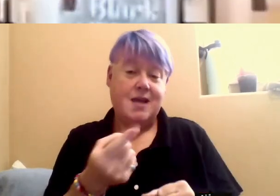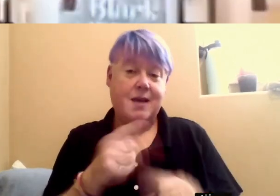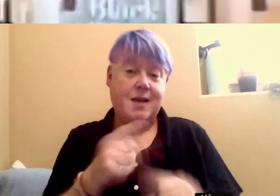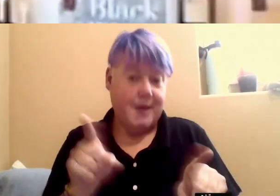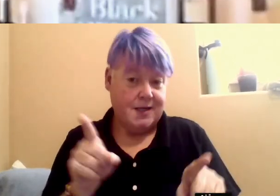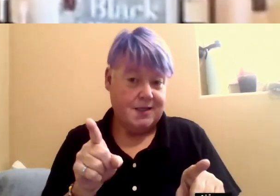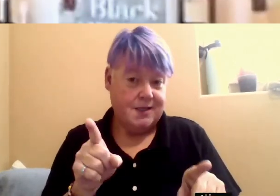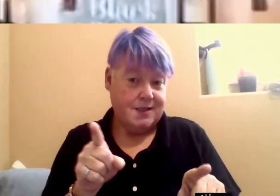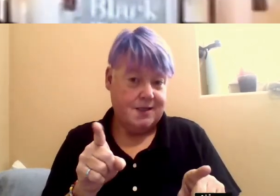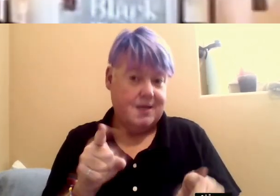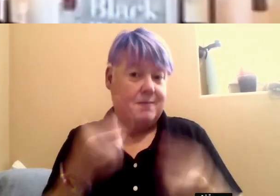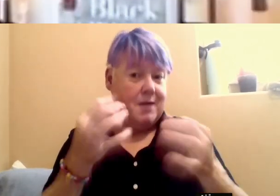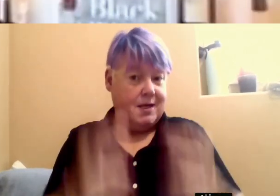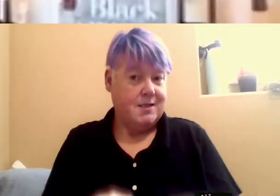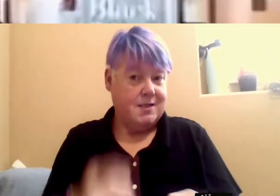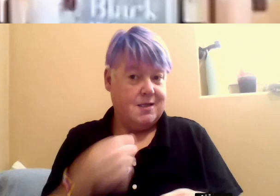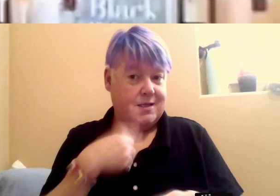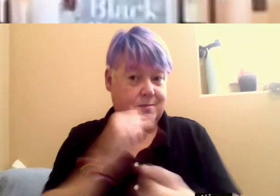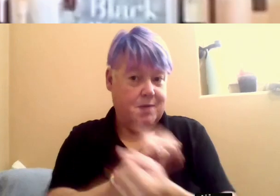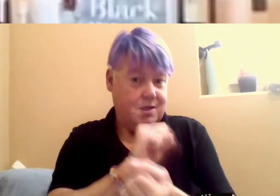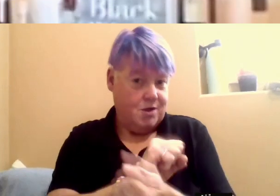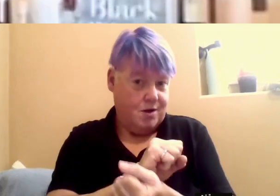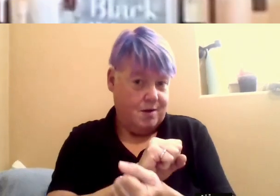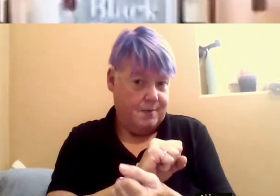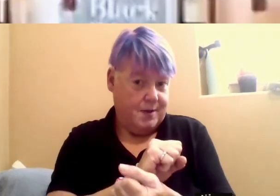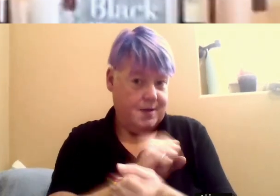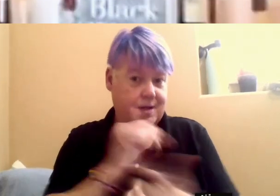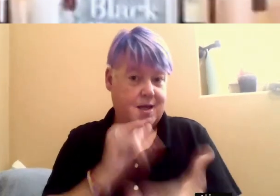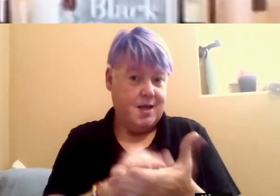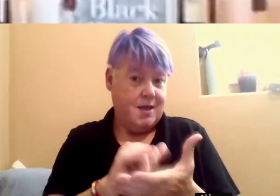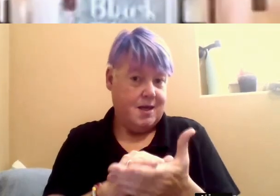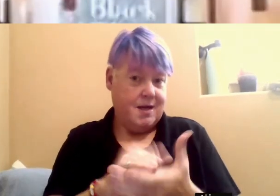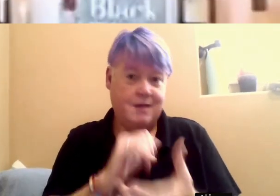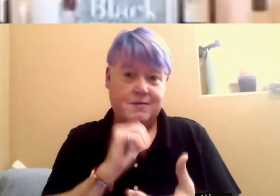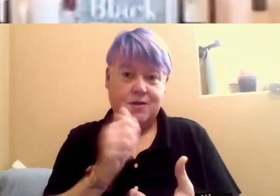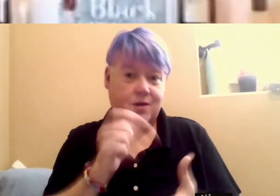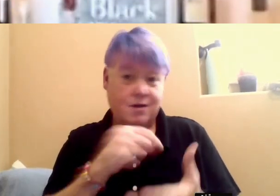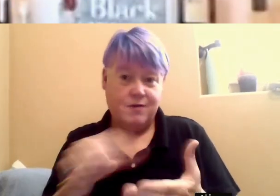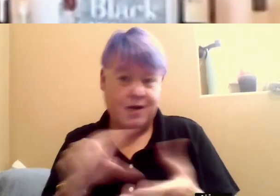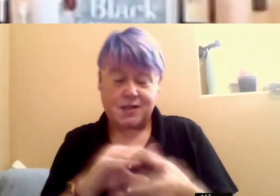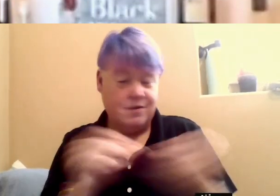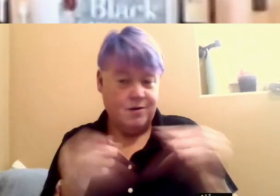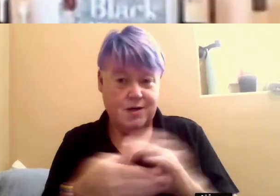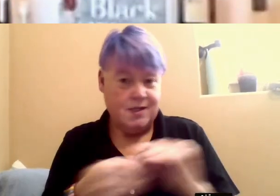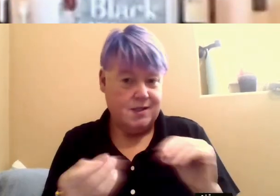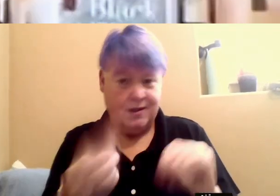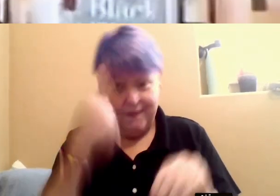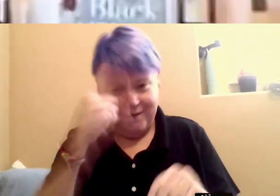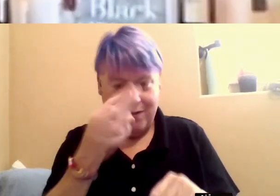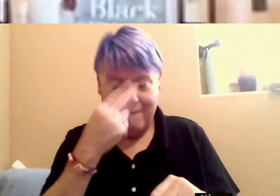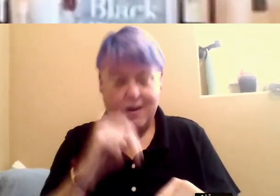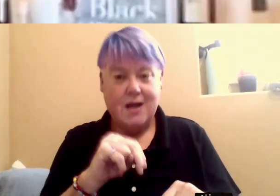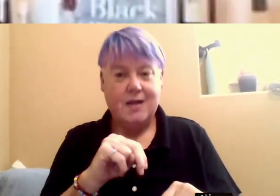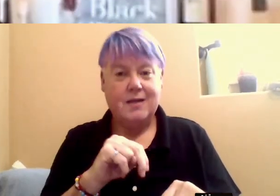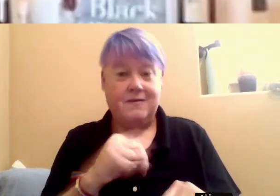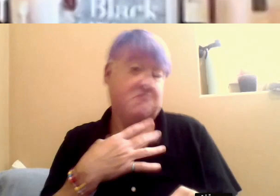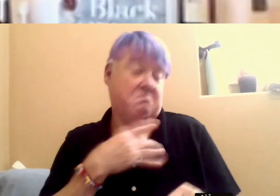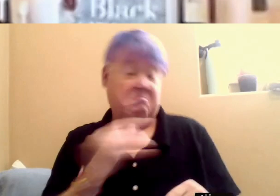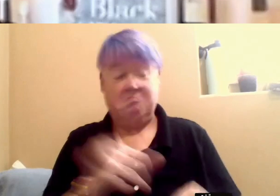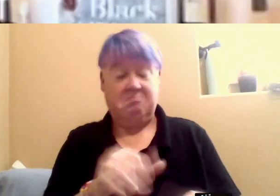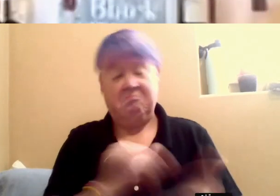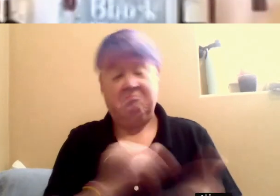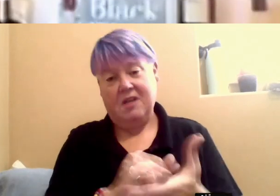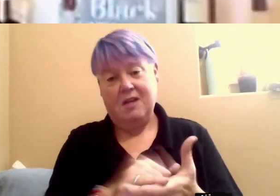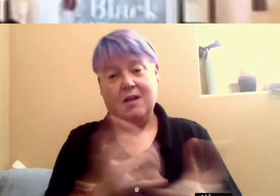made a decision in my career that I wasn't just going to write stories for fun, even though I like doing it. I want to write